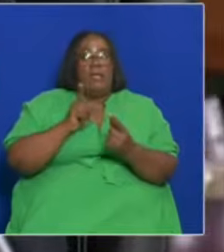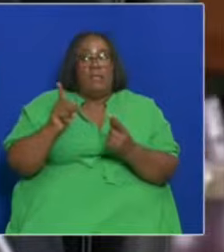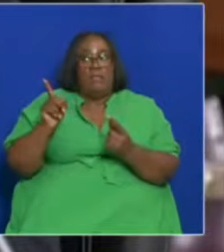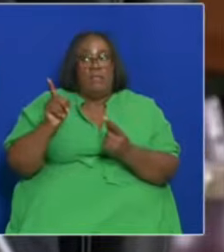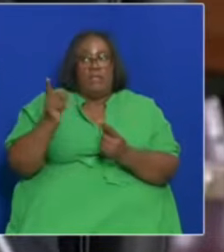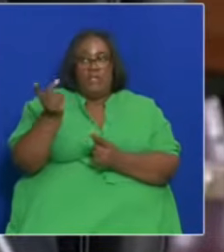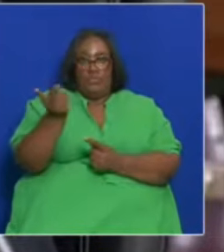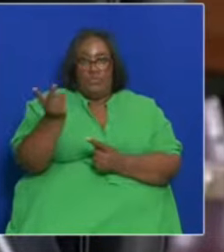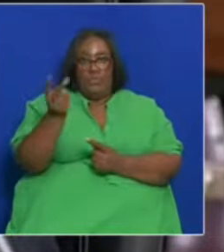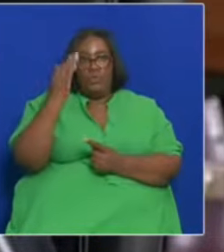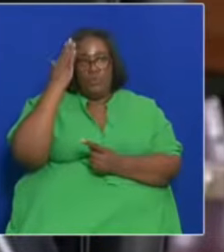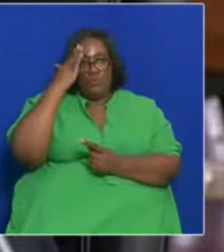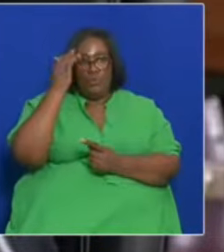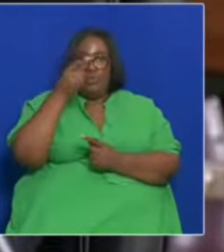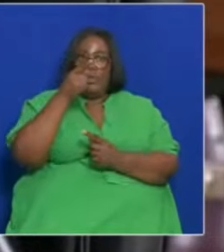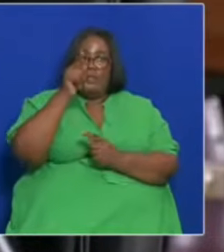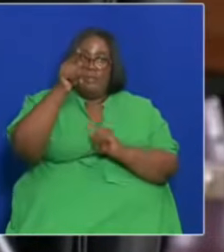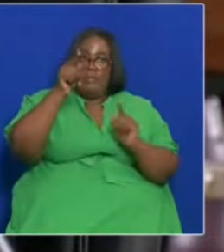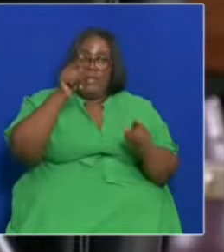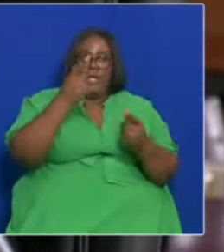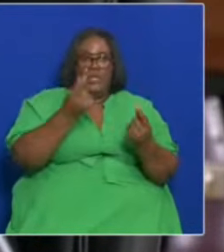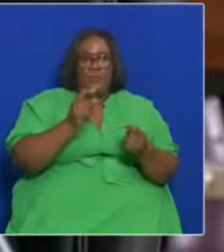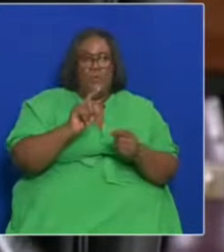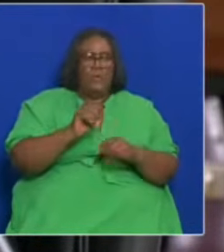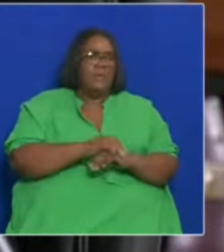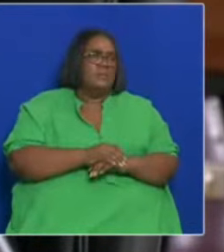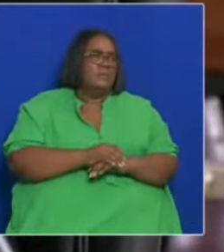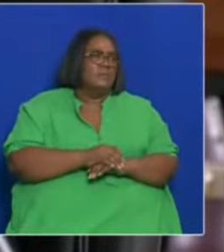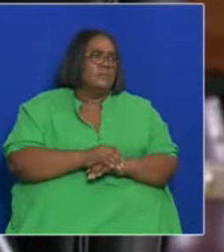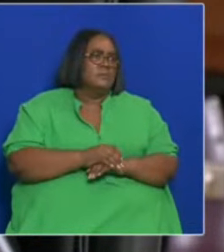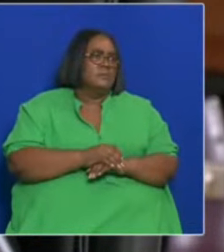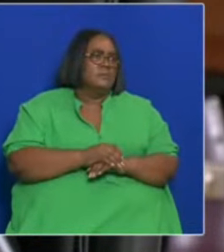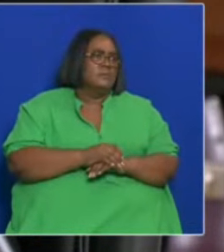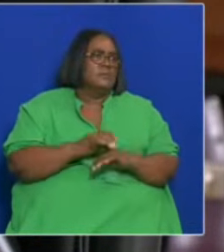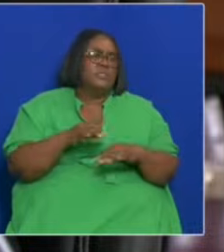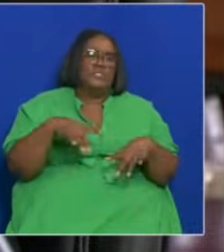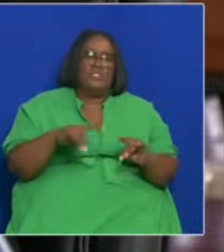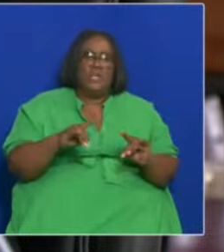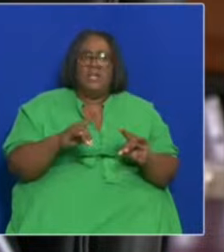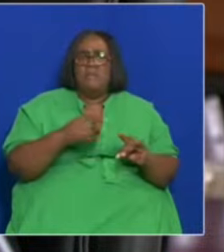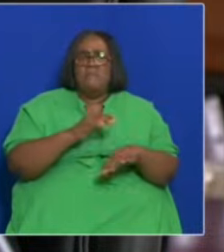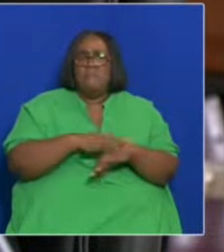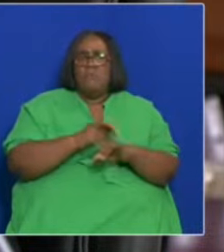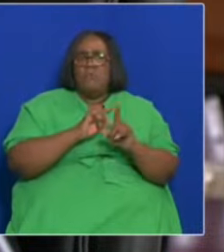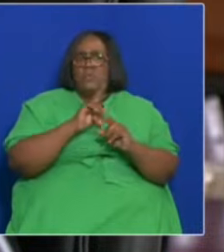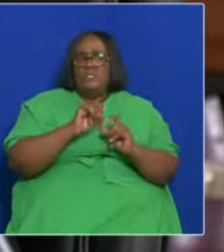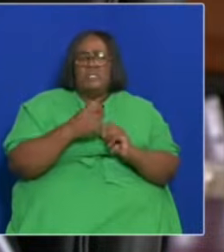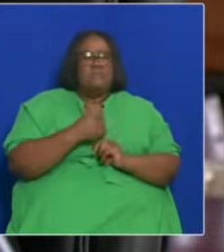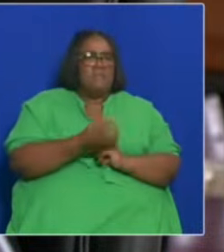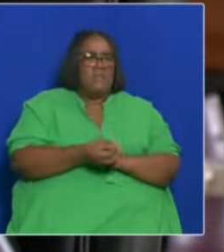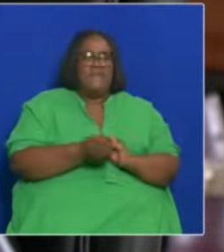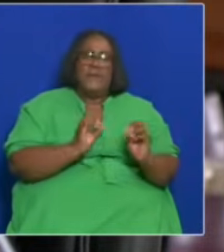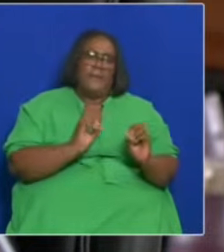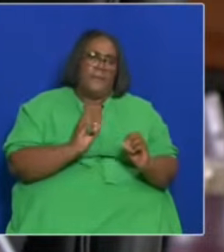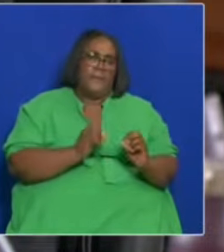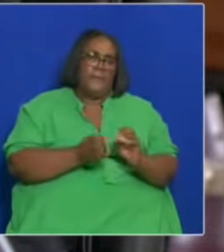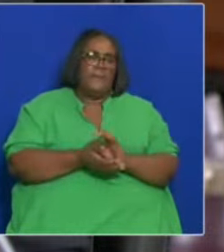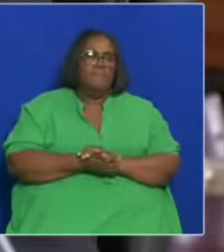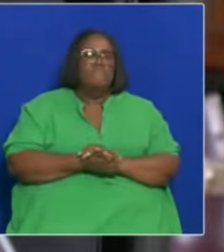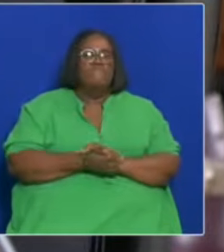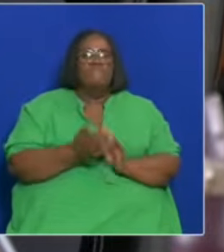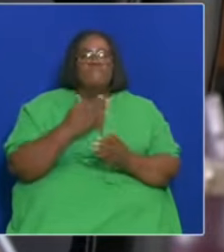Thank you. Chair, I don't have any further questions for this witness. Thank you, Ms. Bowe.